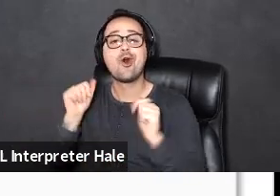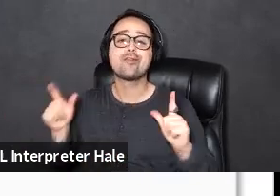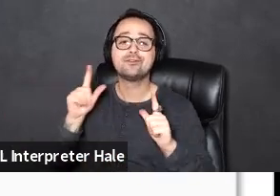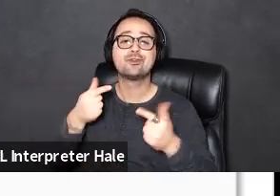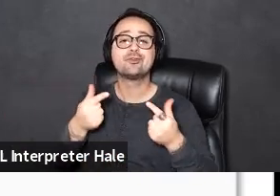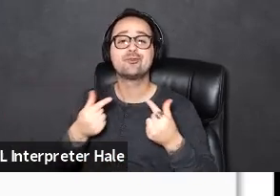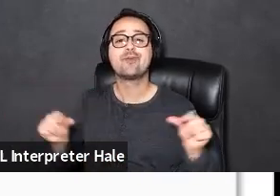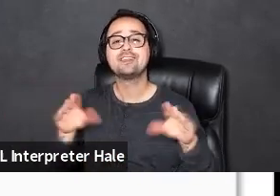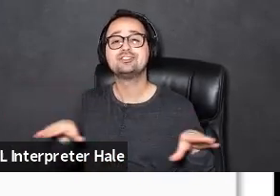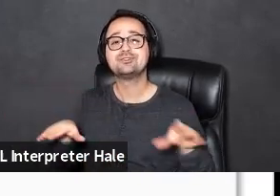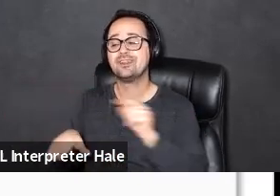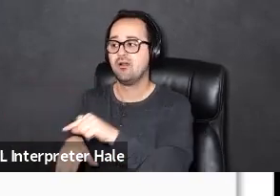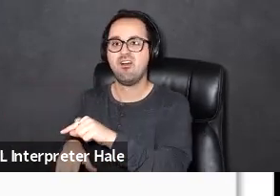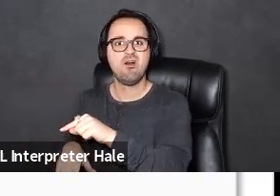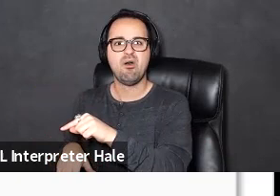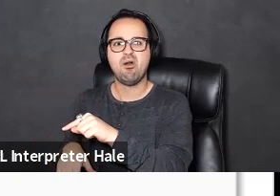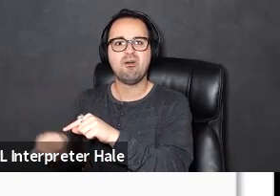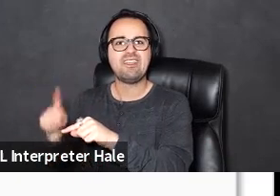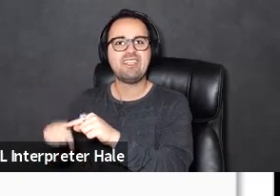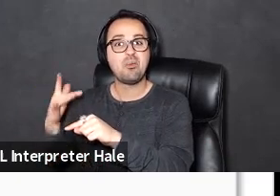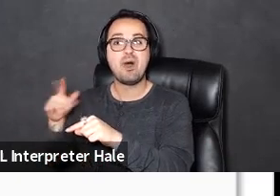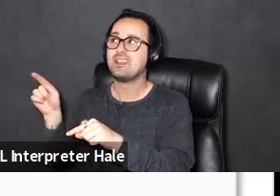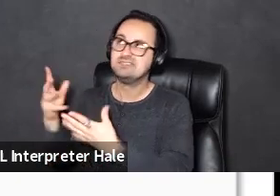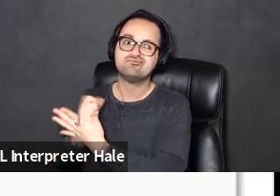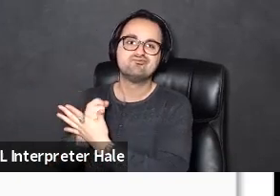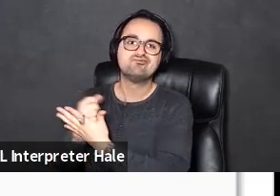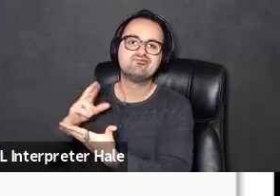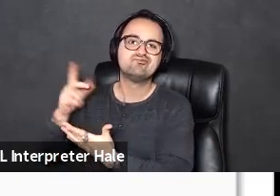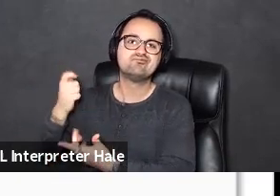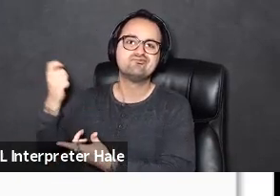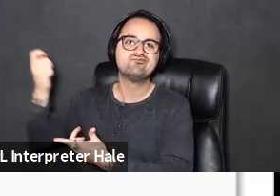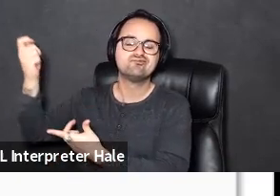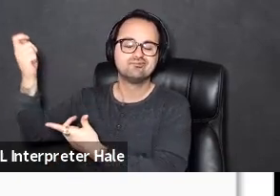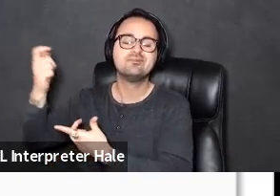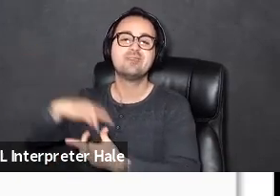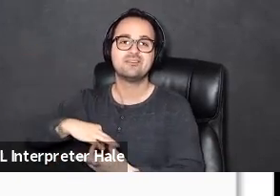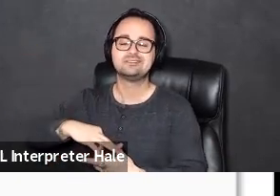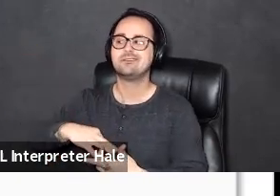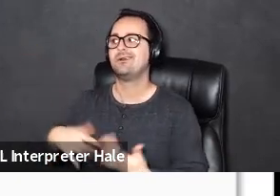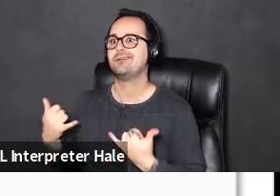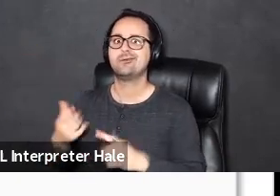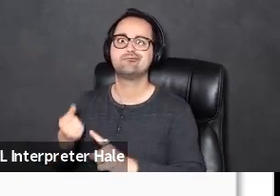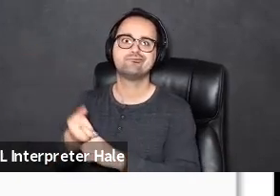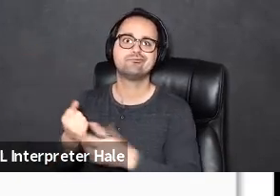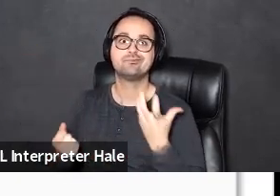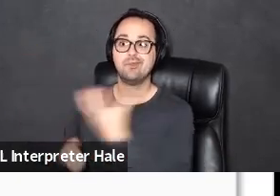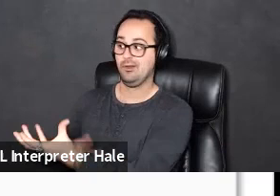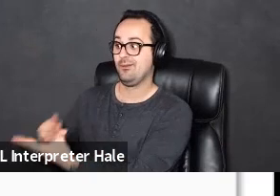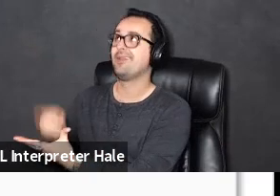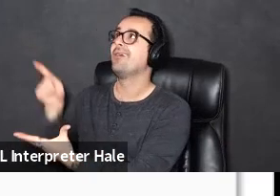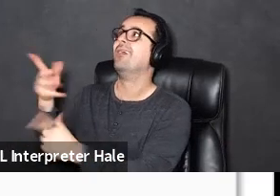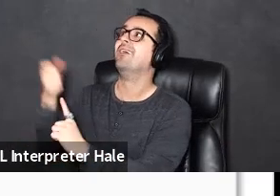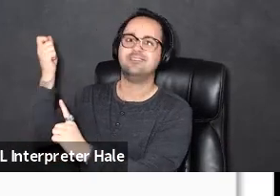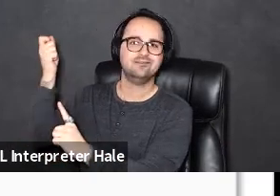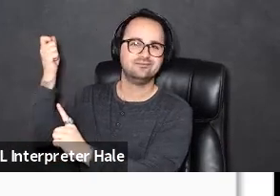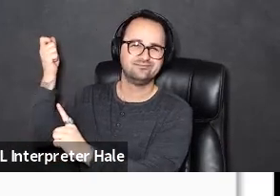didn't think about little Johnny who can't because he's getting benefits. And now all of a sudden you cause a problem and you have to disinherit